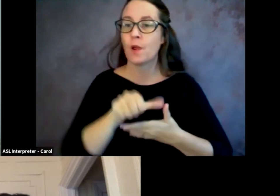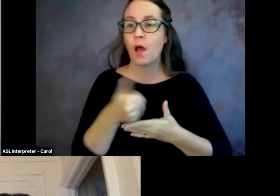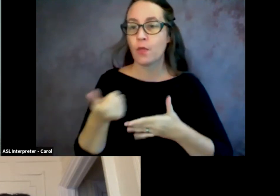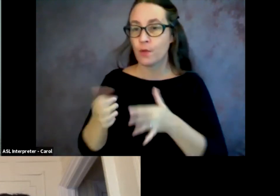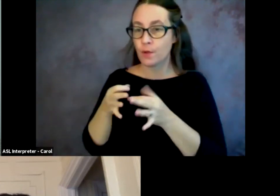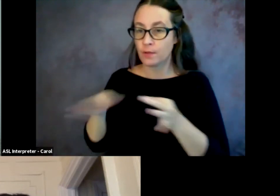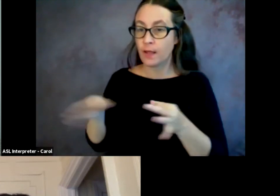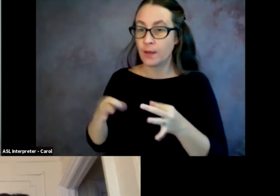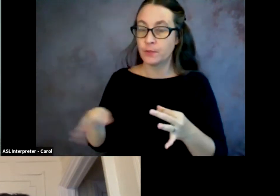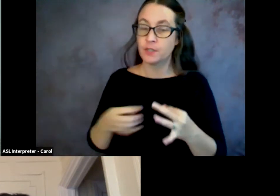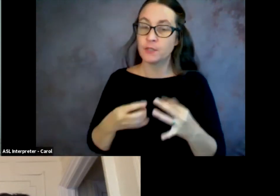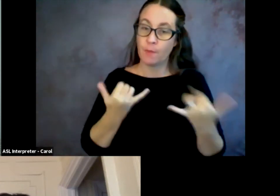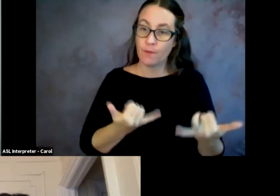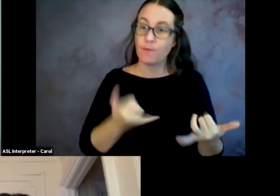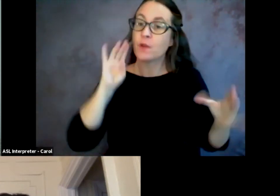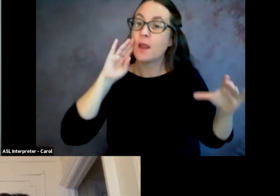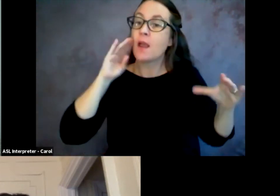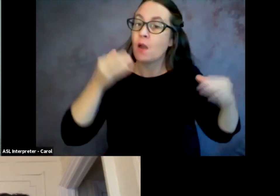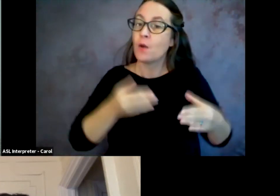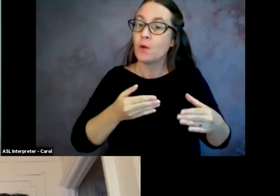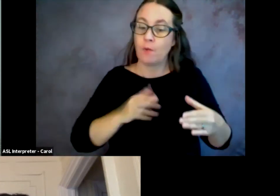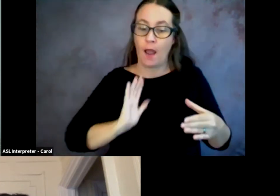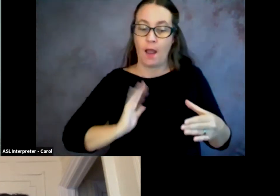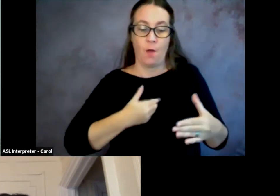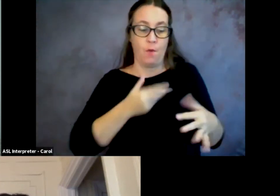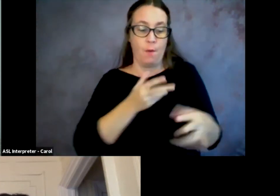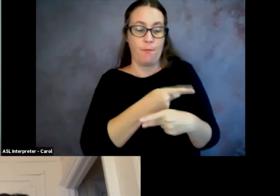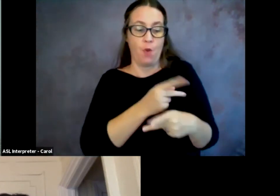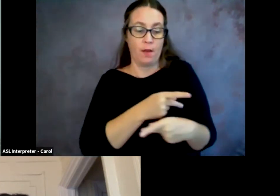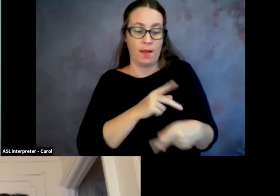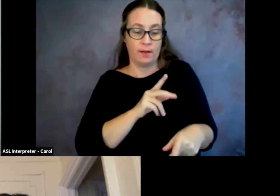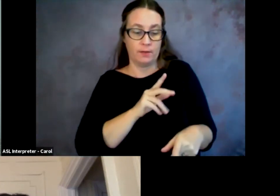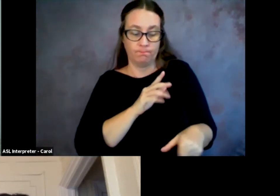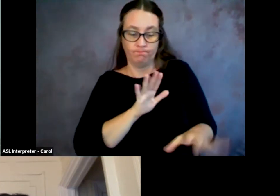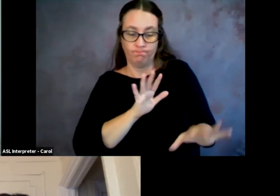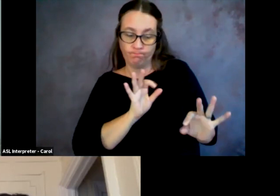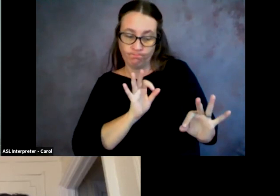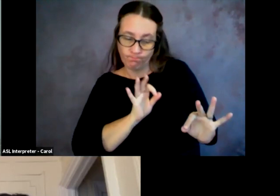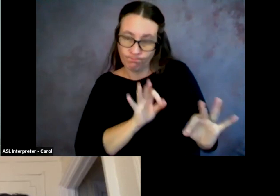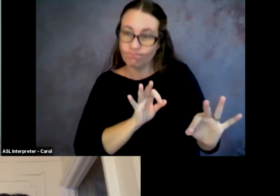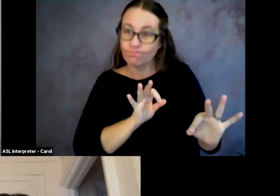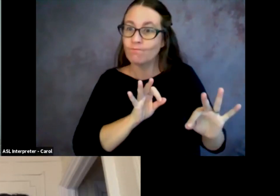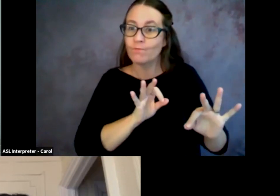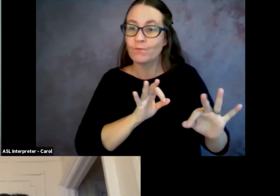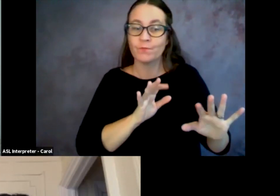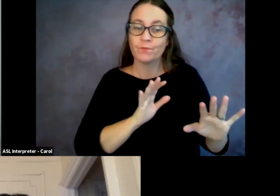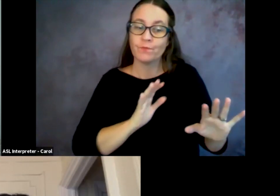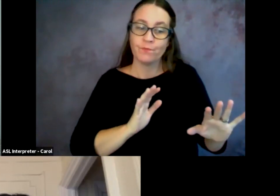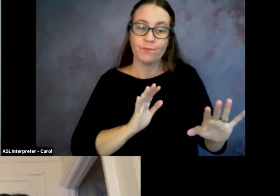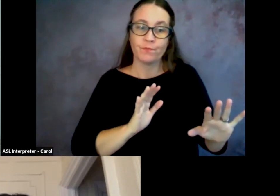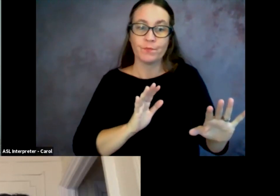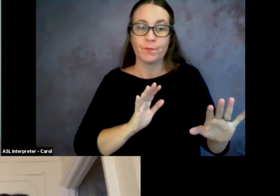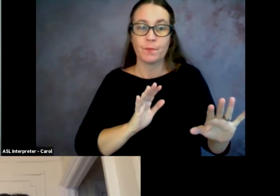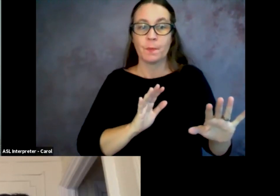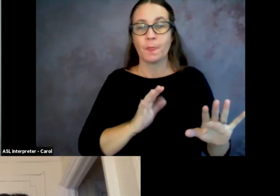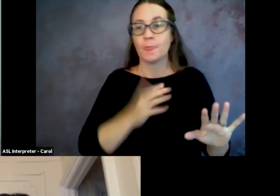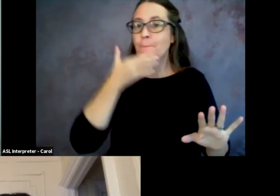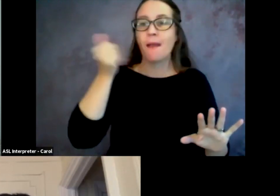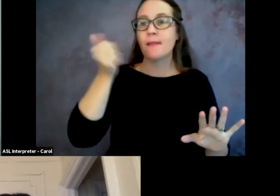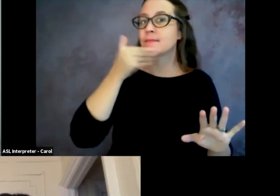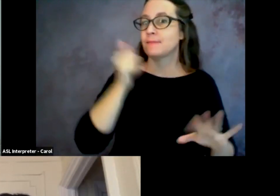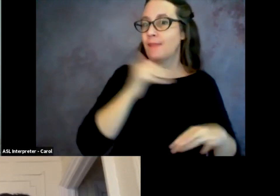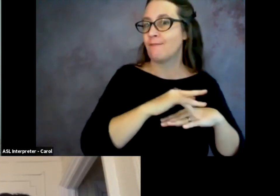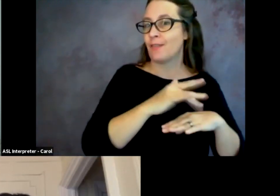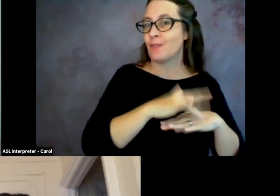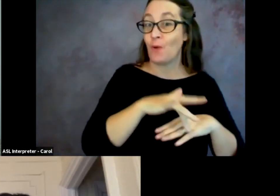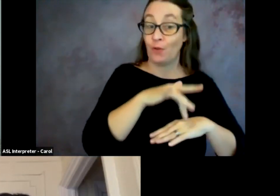on getting our product to a place that surpasses, all other options in